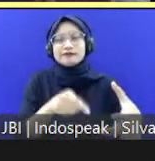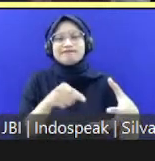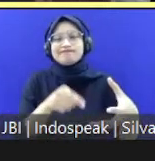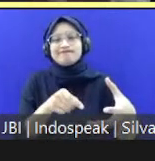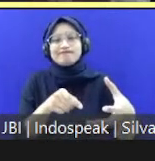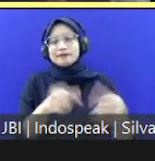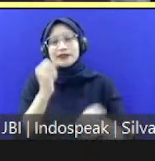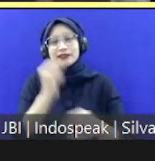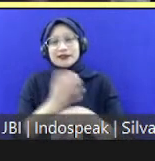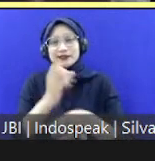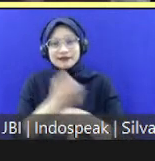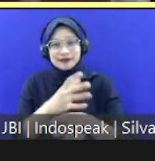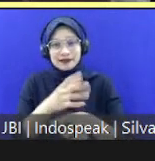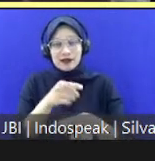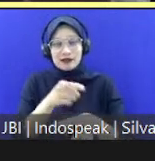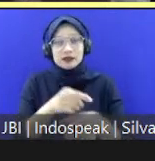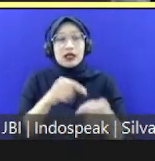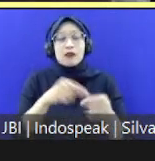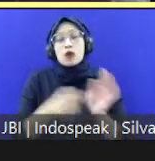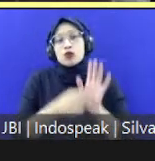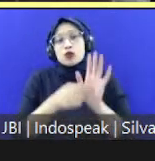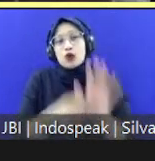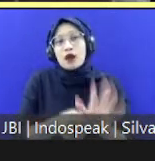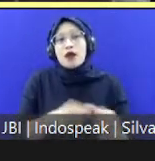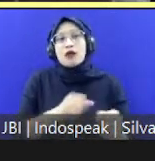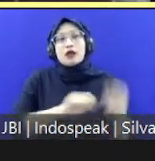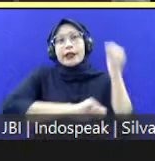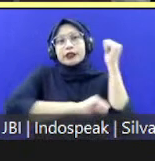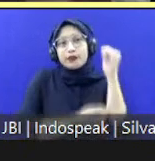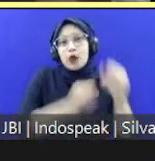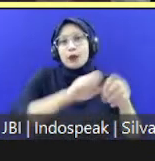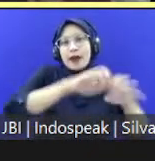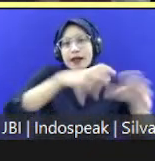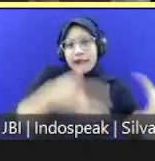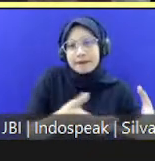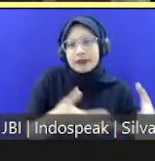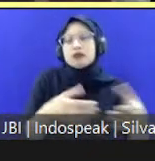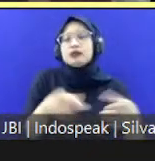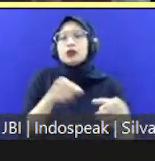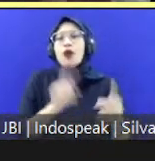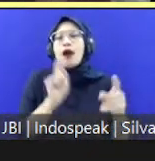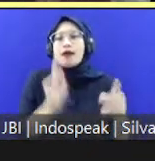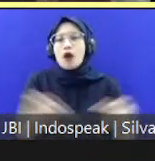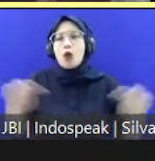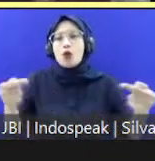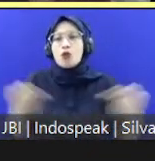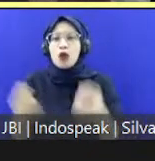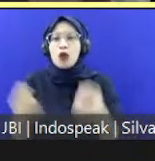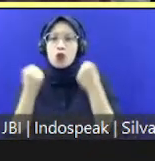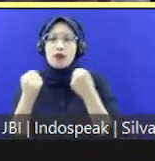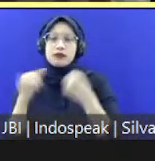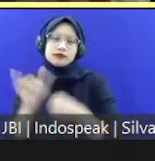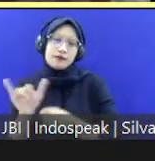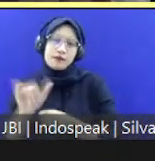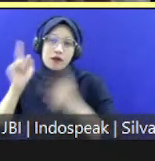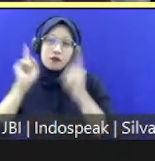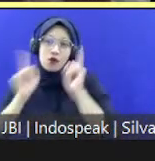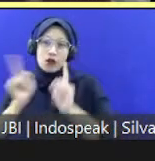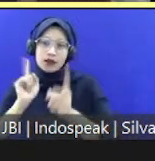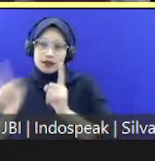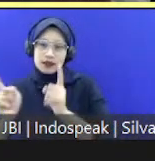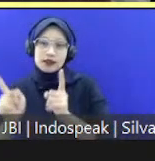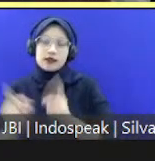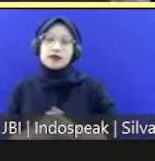decoupled from politics. Similarly, on the second day or first day, Pak Asep and his colleagues explained to us